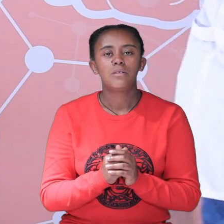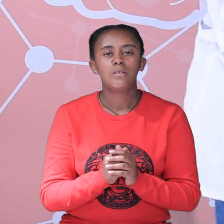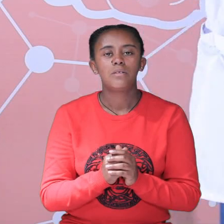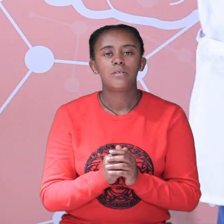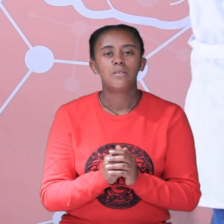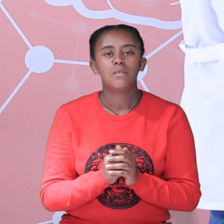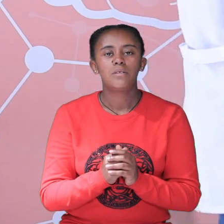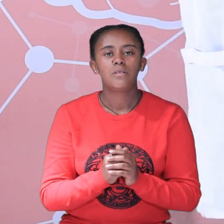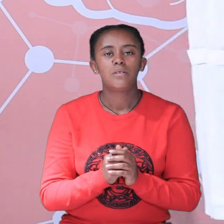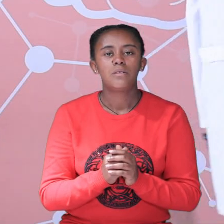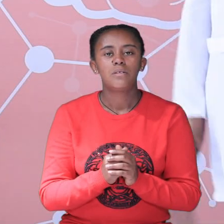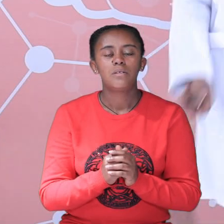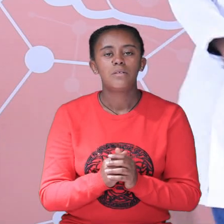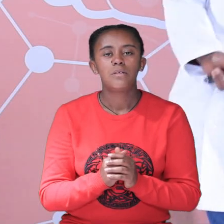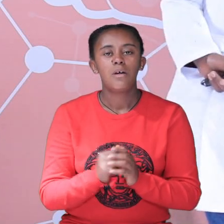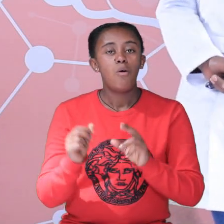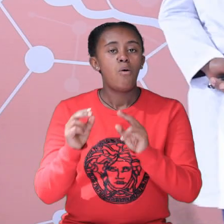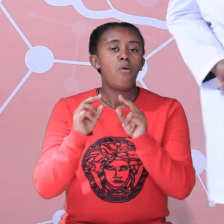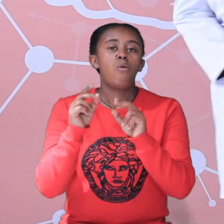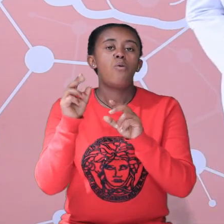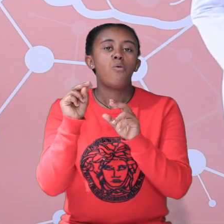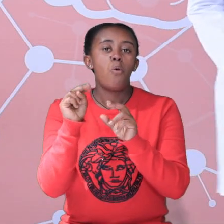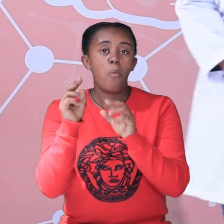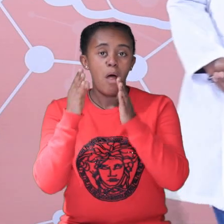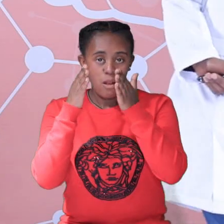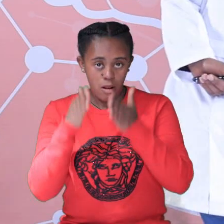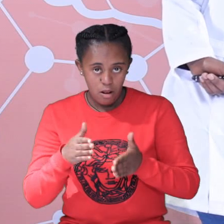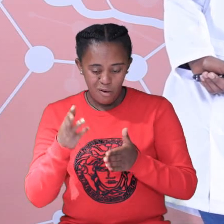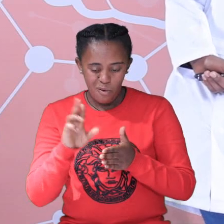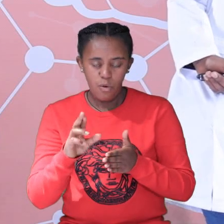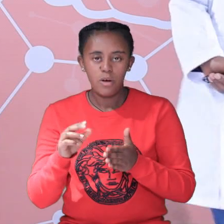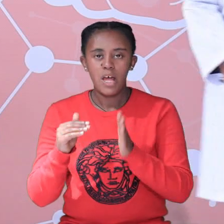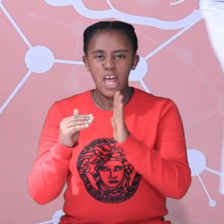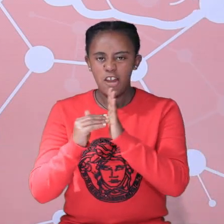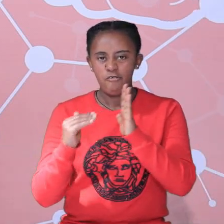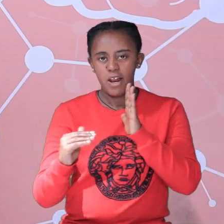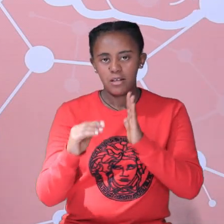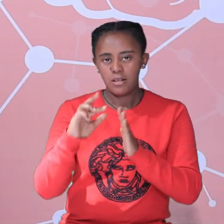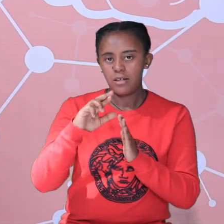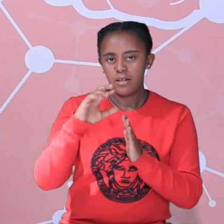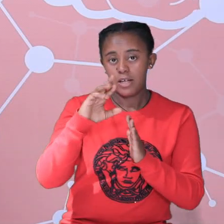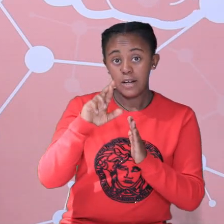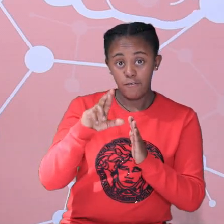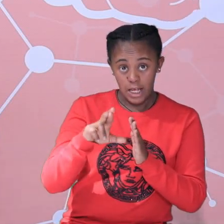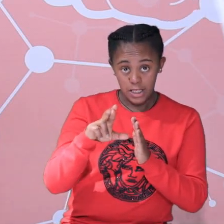the angle between the angle